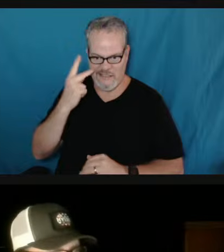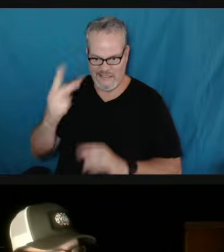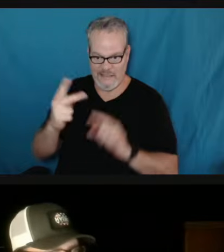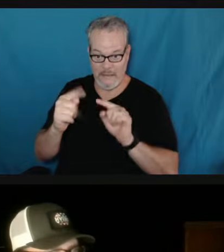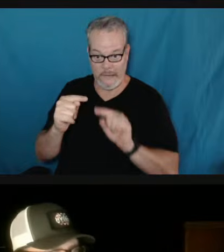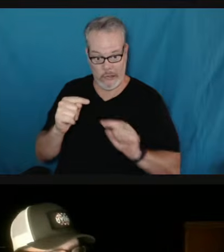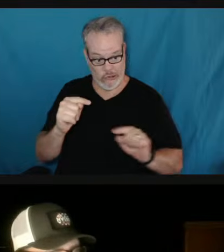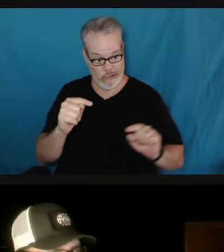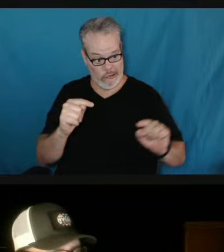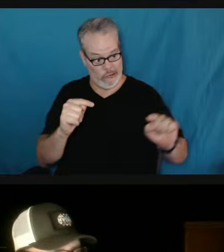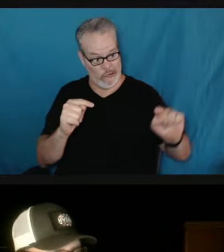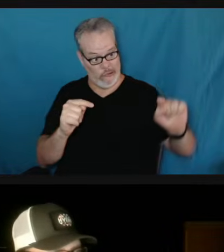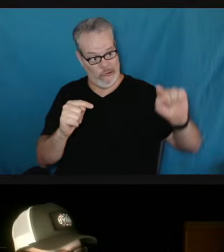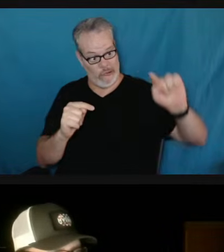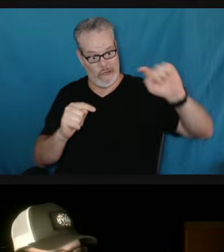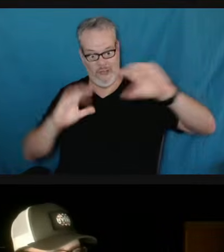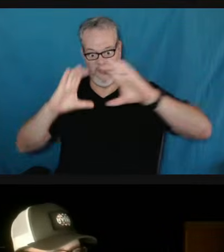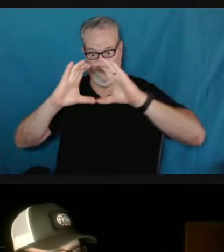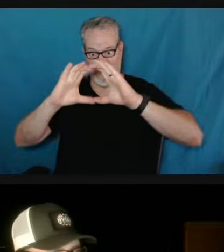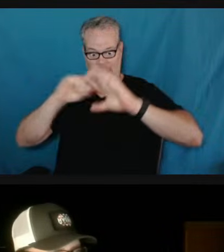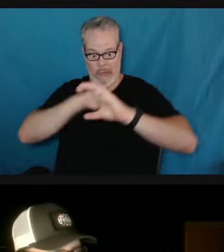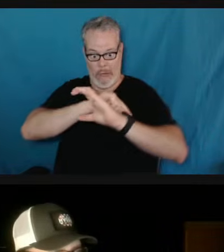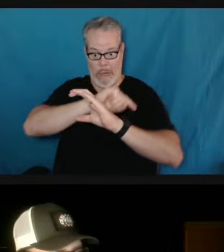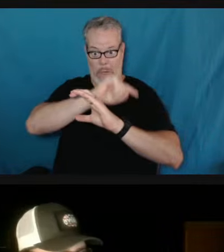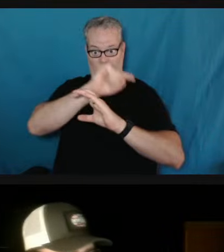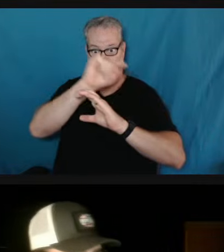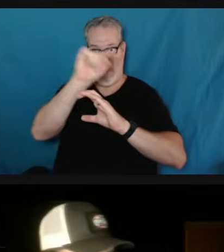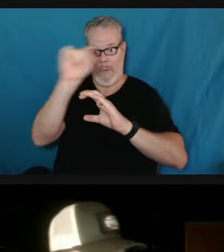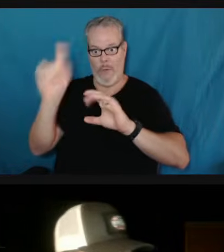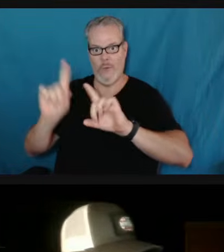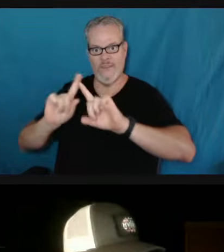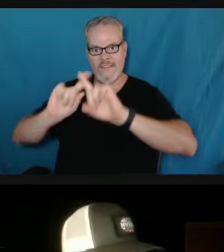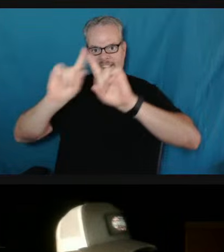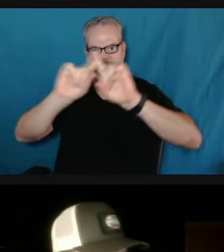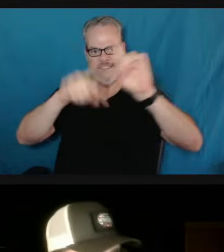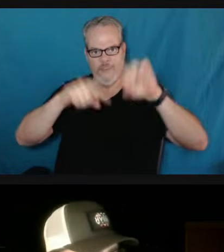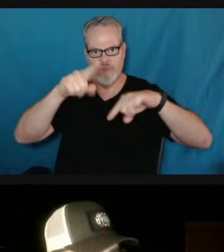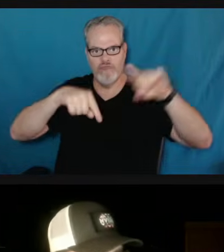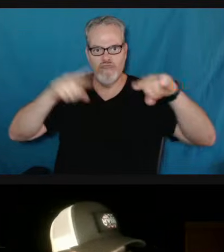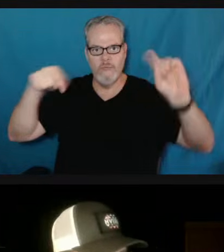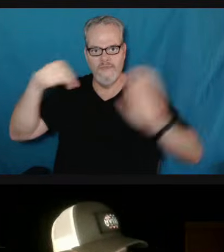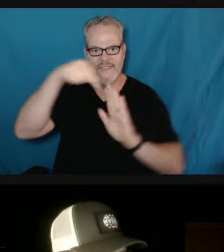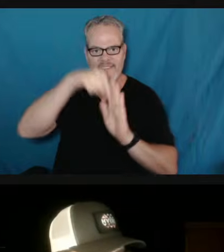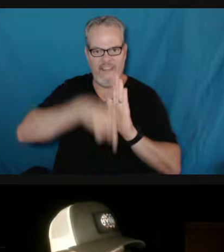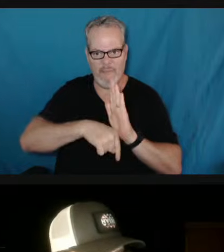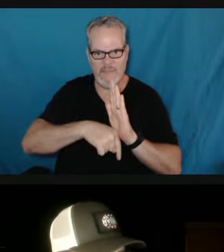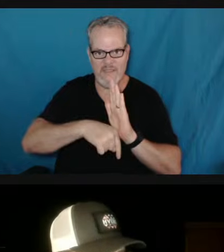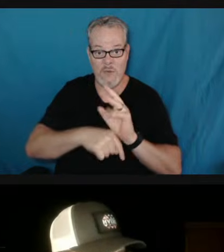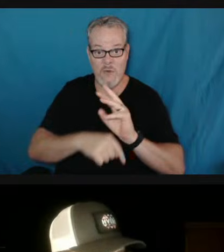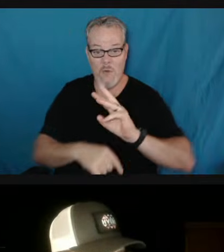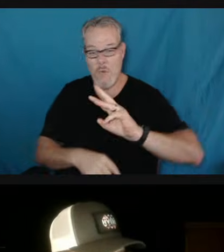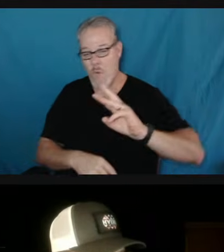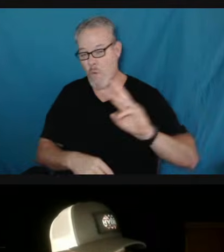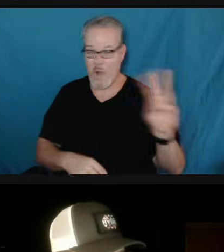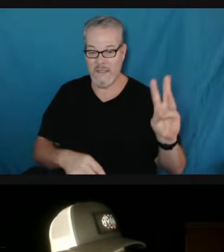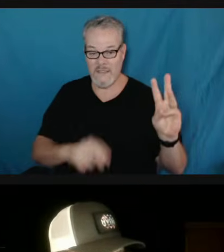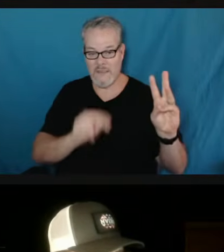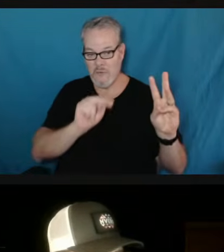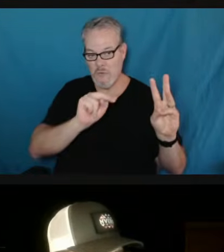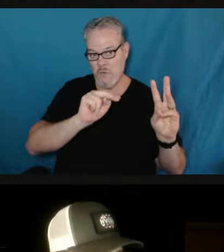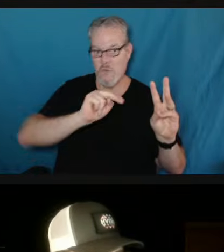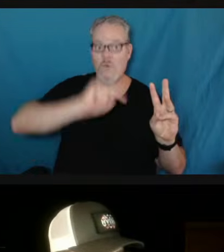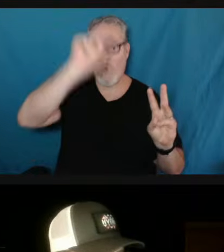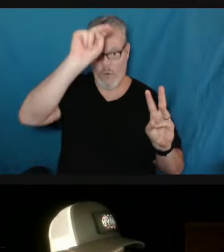more sporadic population of all different depths. That's the settling on the west and northwest part of the island. We do see a few Mauna